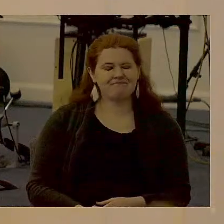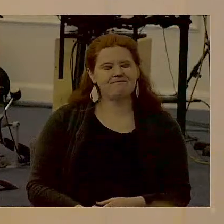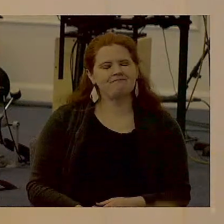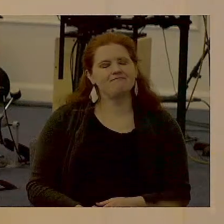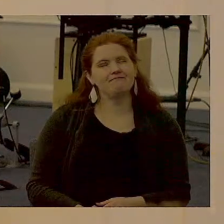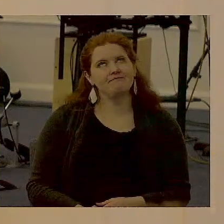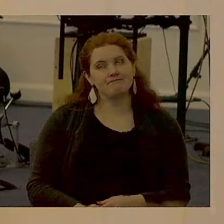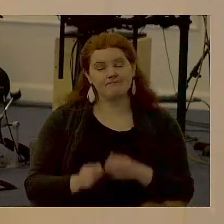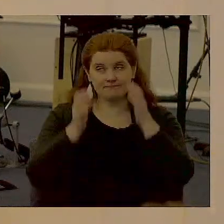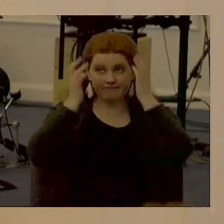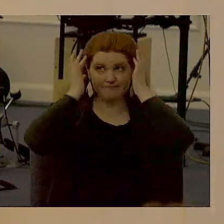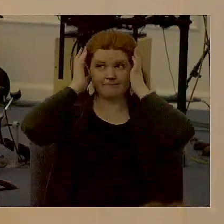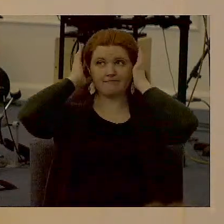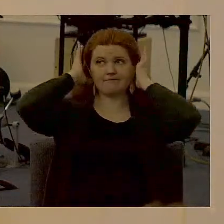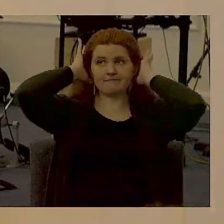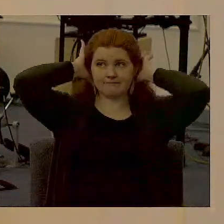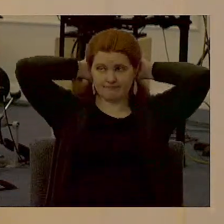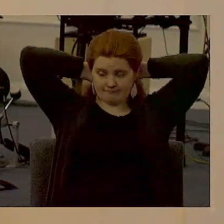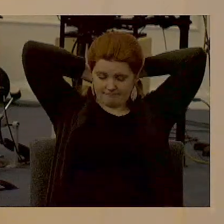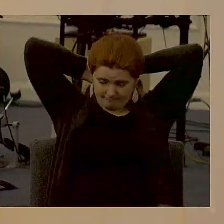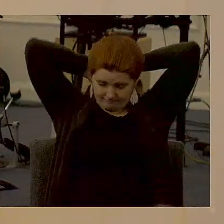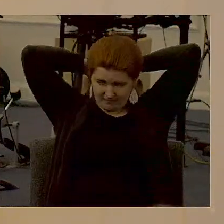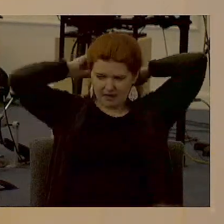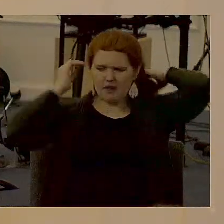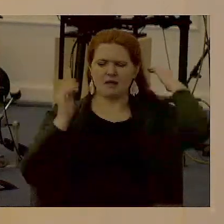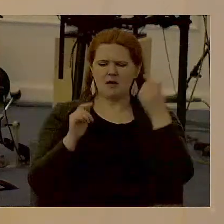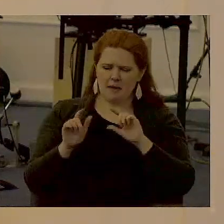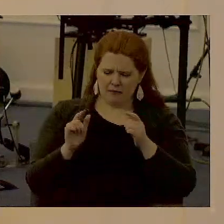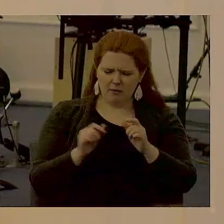So they come and they have this back and forth with Herod.